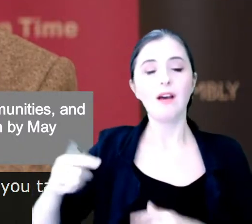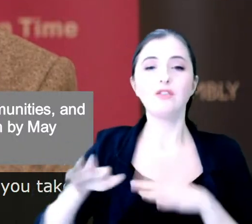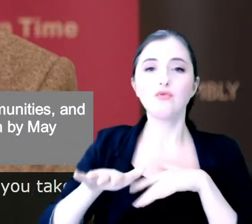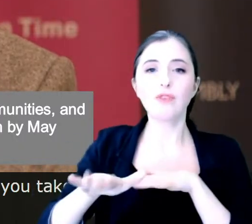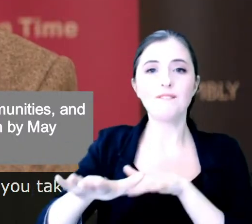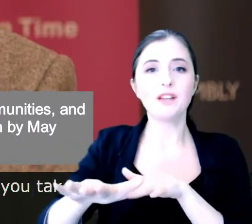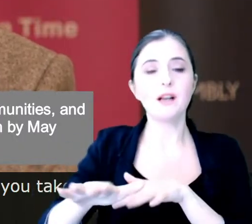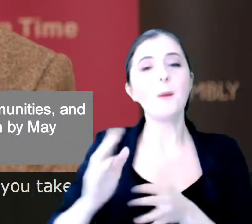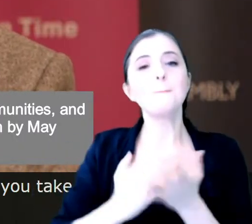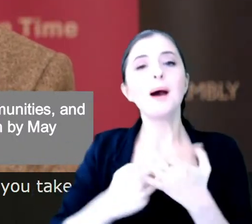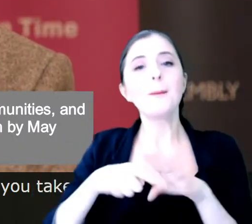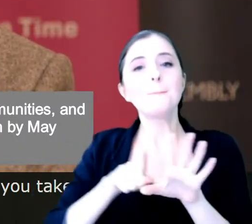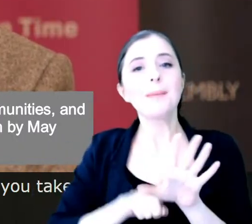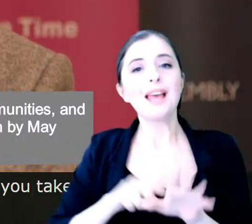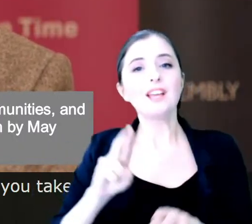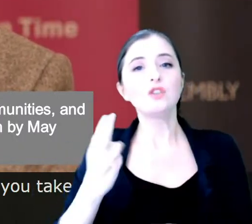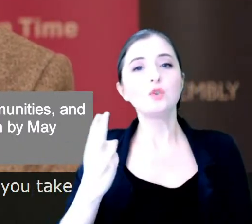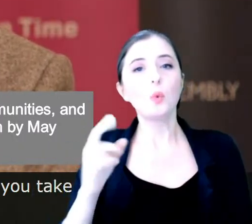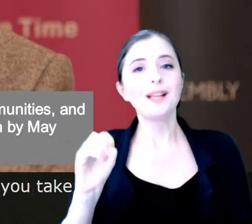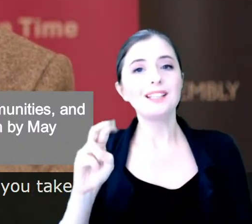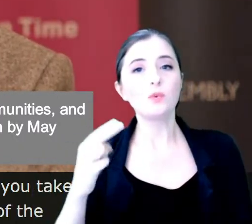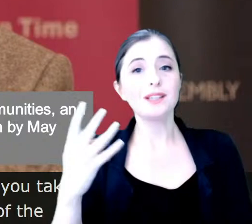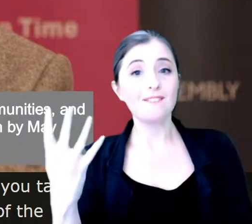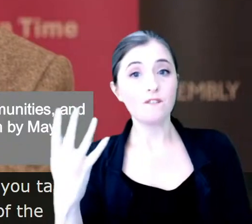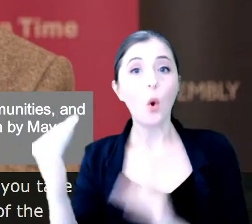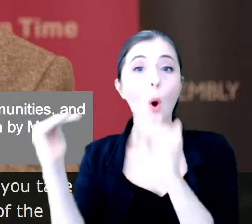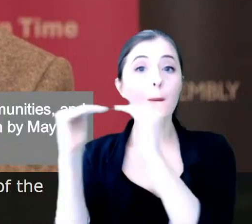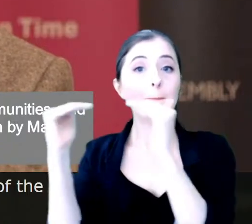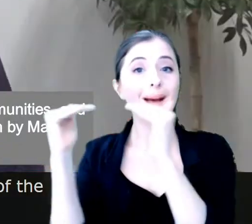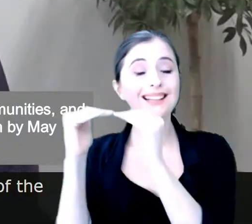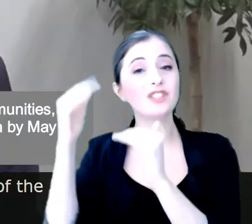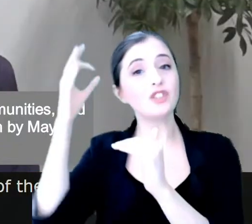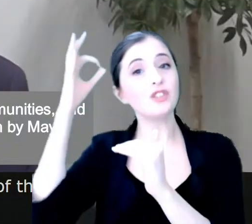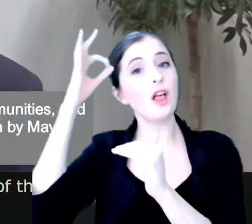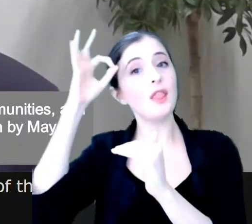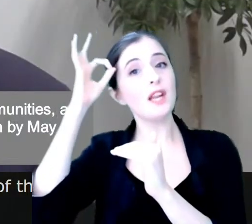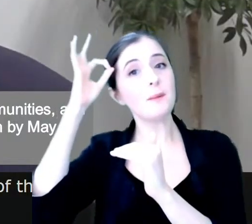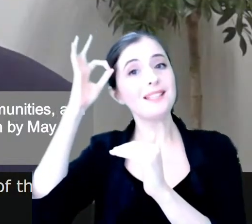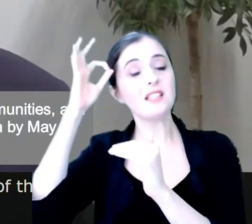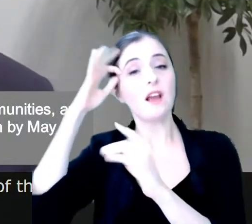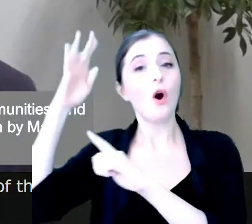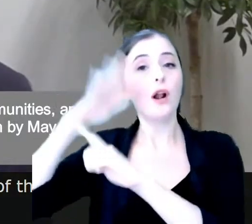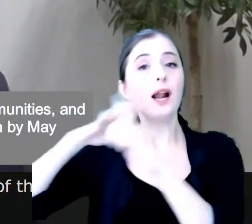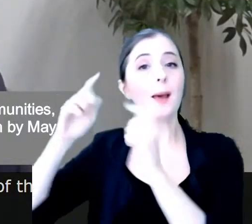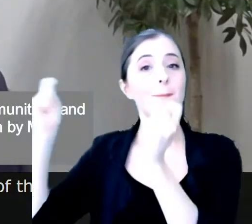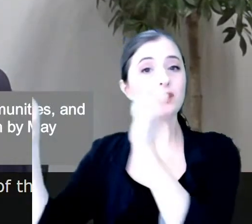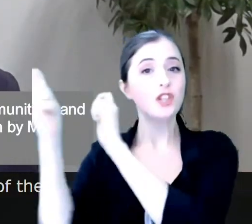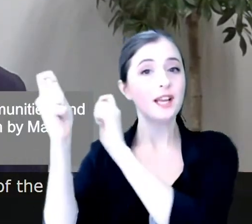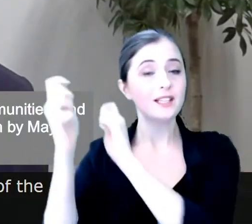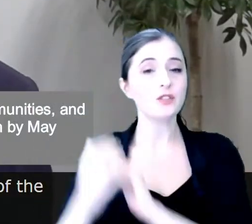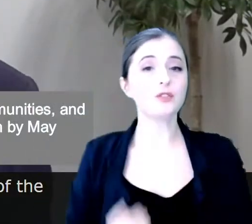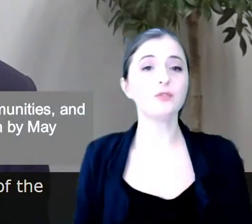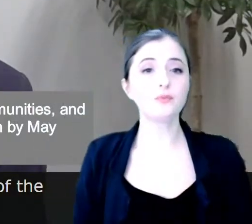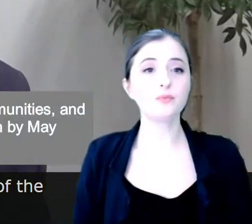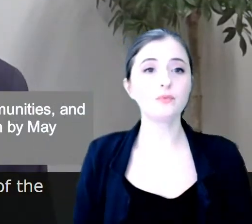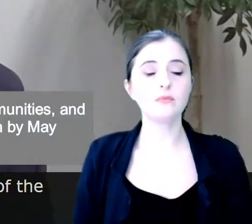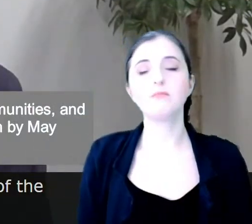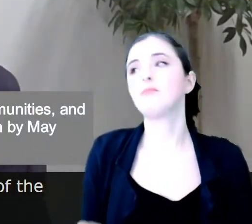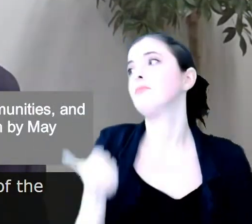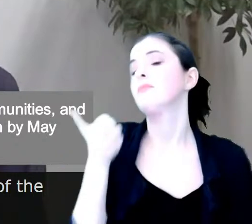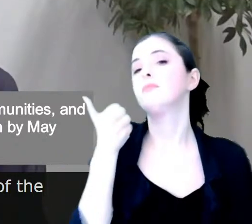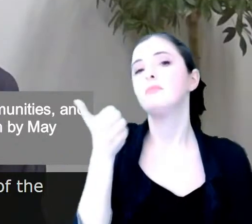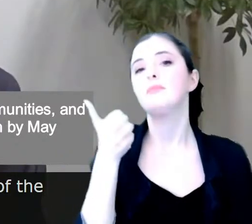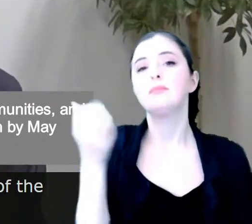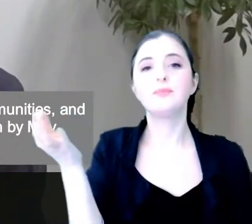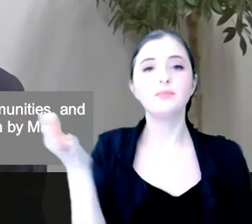the Committee on Climate Change? Mr. Mayor, your response. Tim, that's a cracking question. I think you're